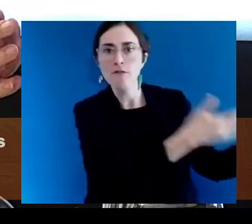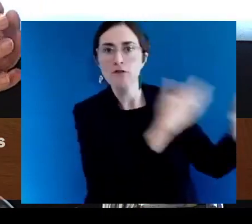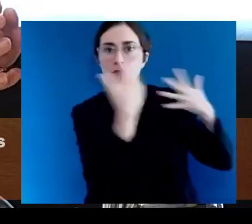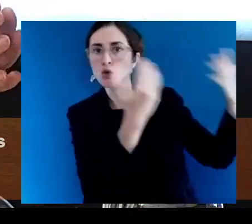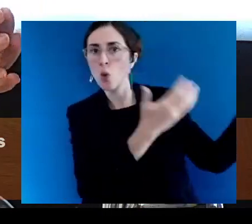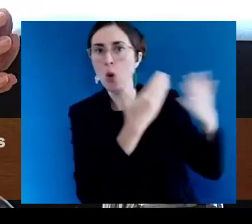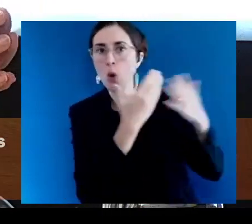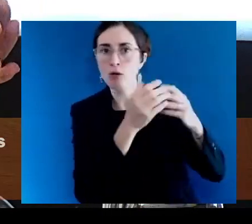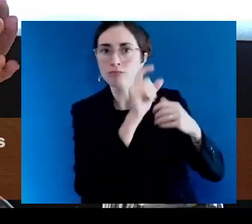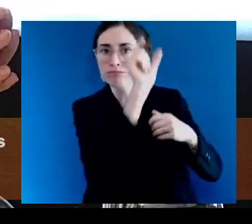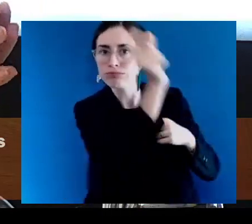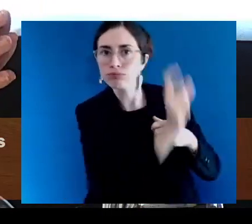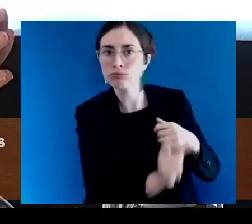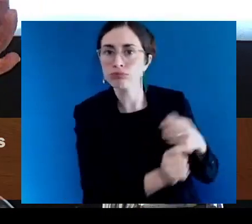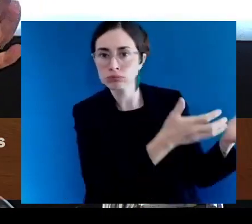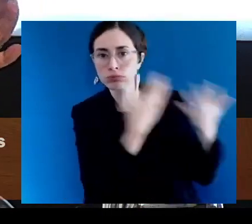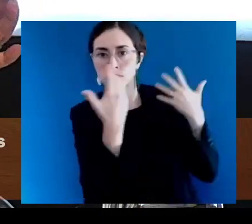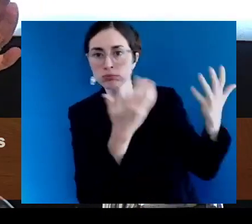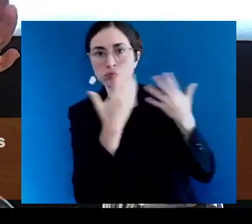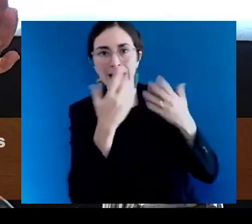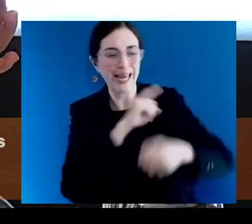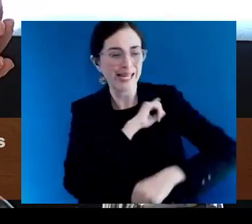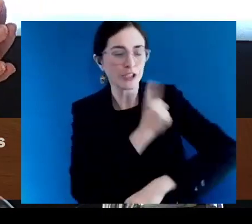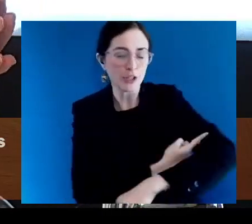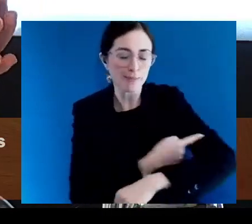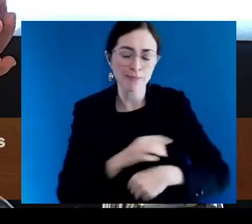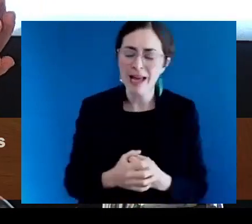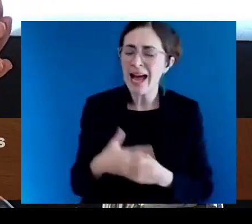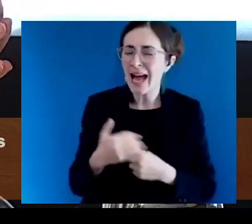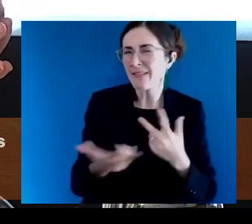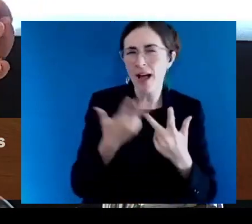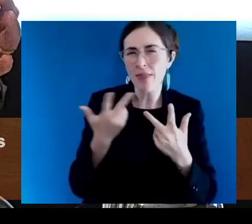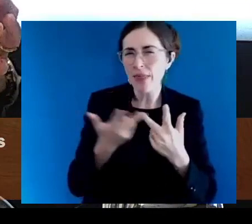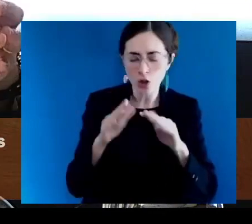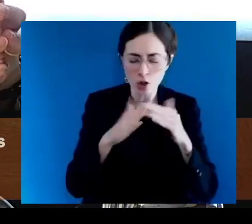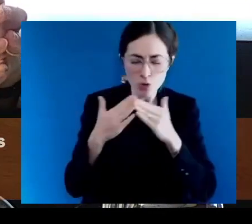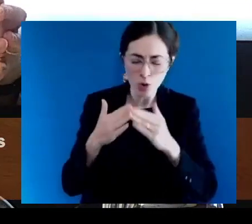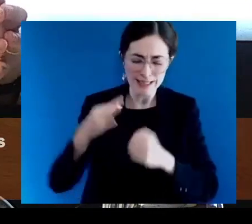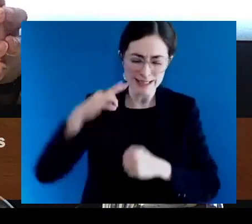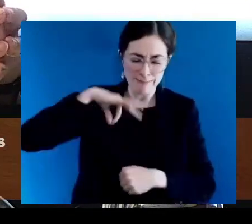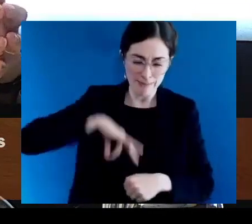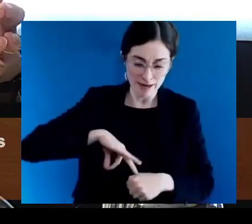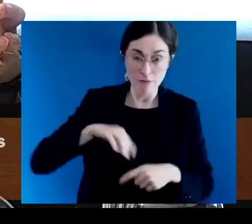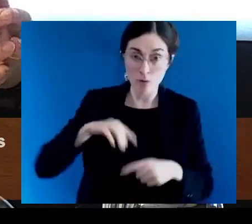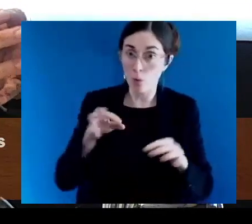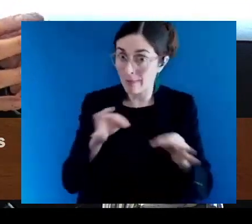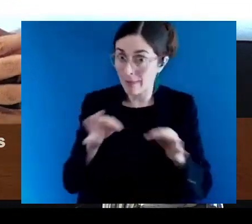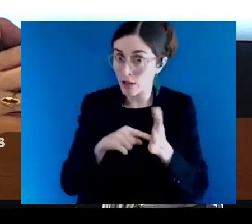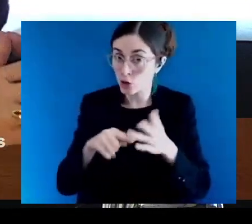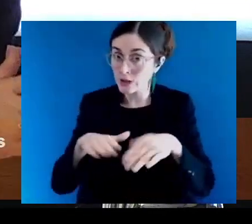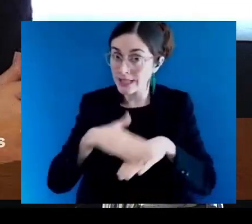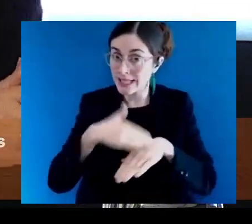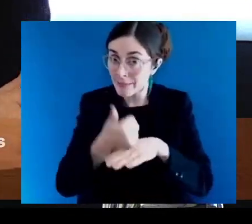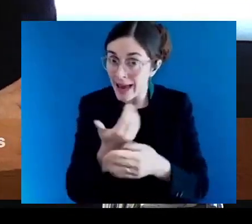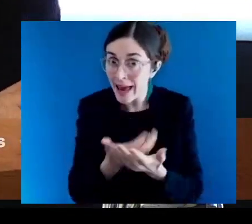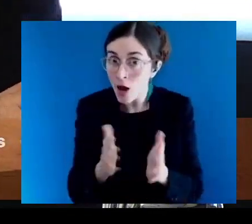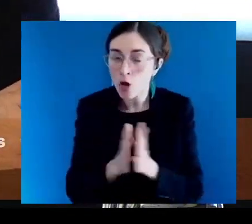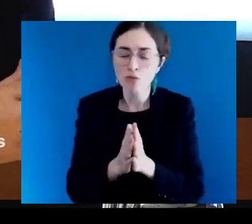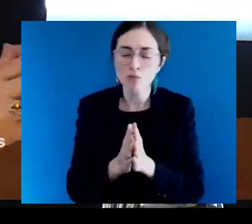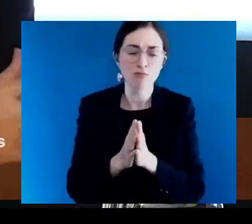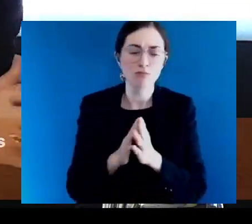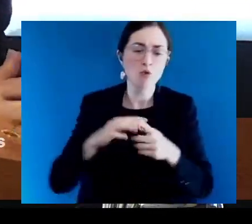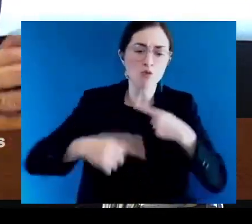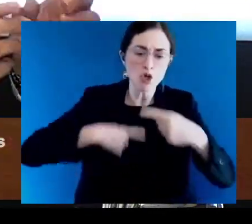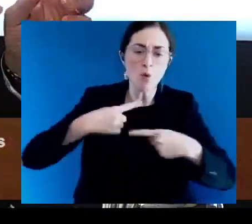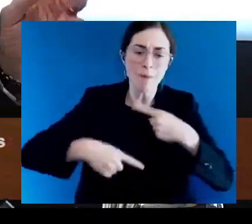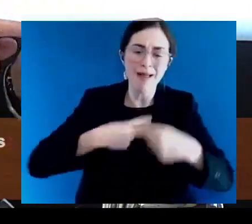also a community benefit that we are looking to embed through renewable energy project